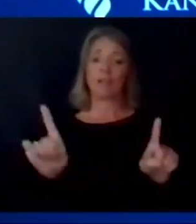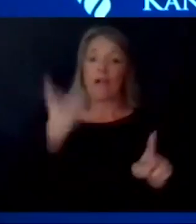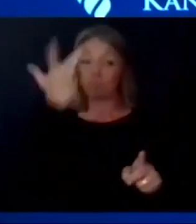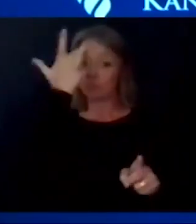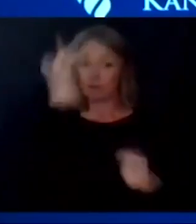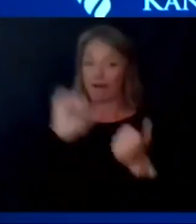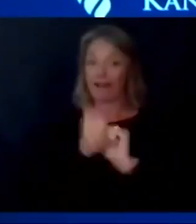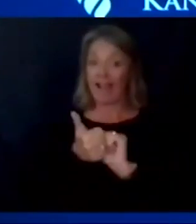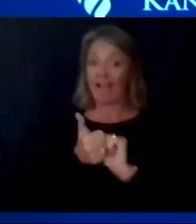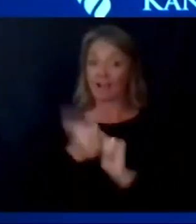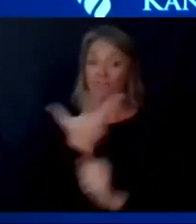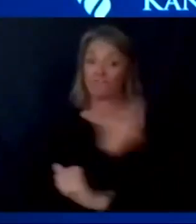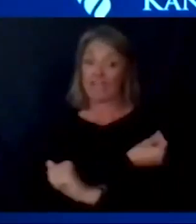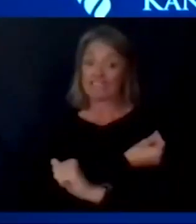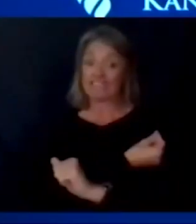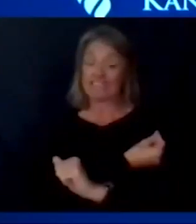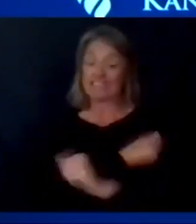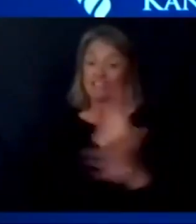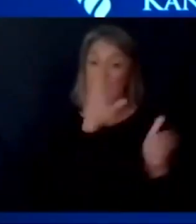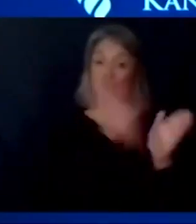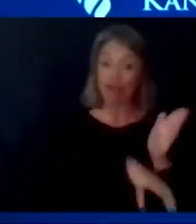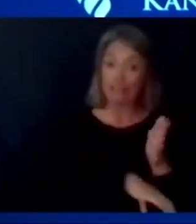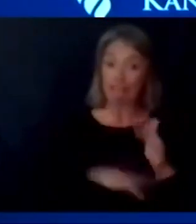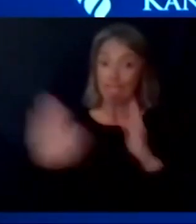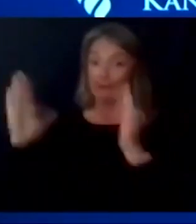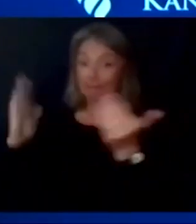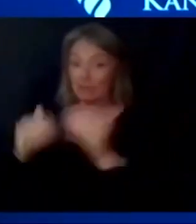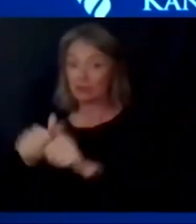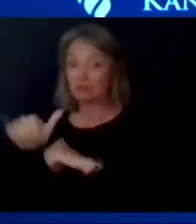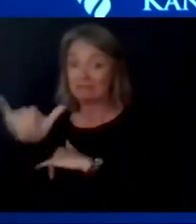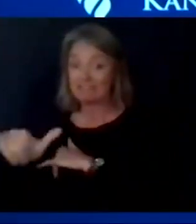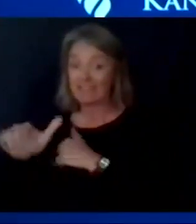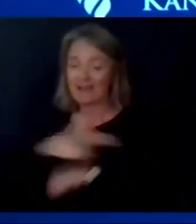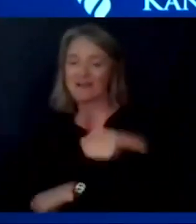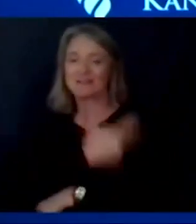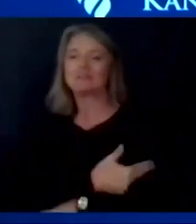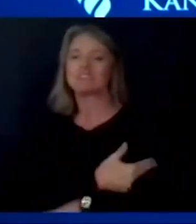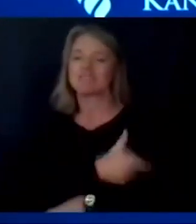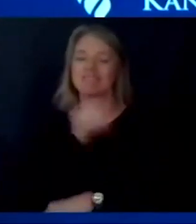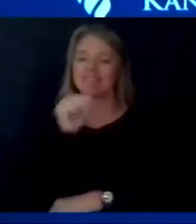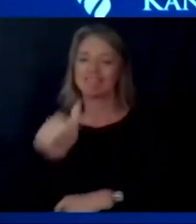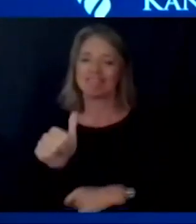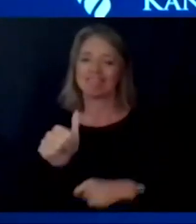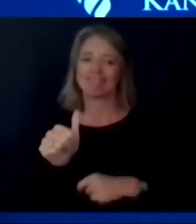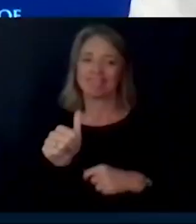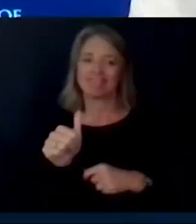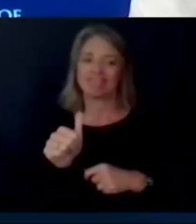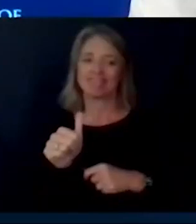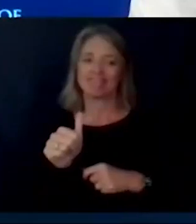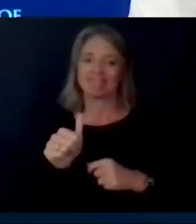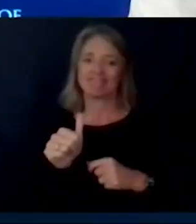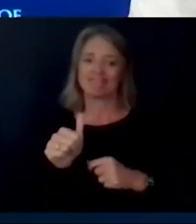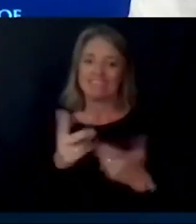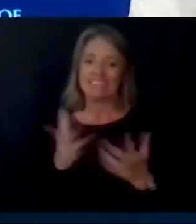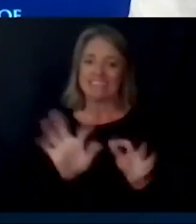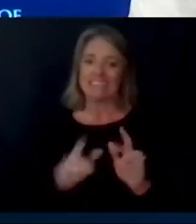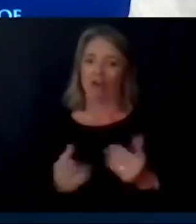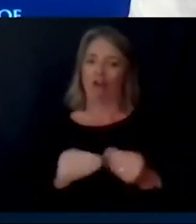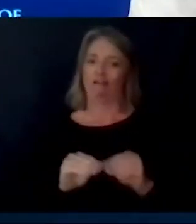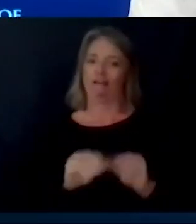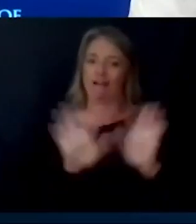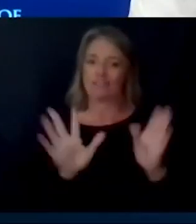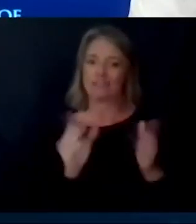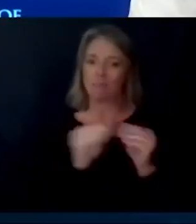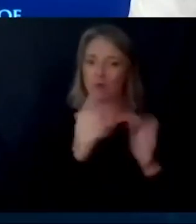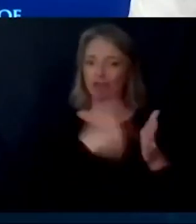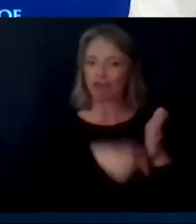compared to the cost of a hospital stay. There's just not there's not too many ways about that. Okay. Thank you for